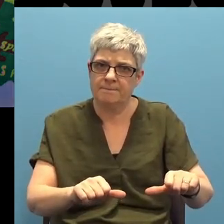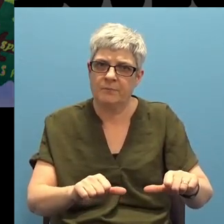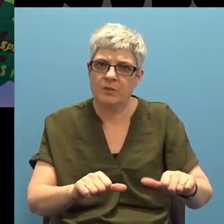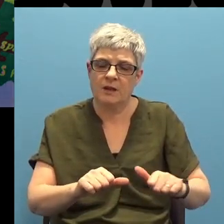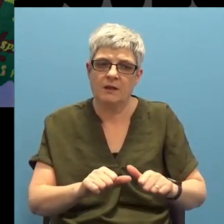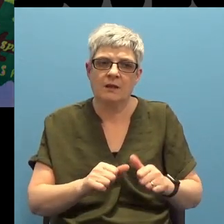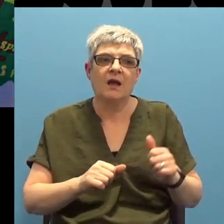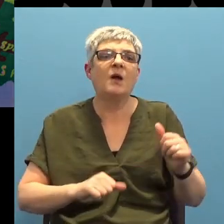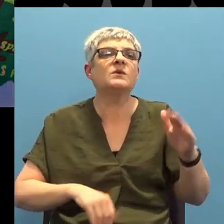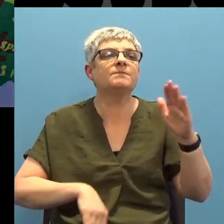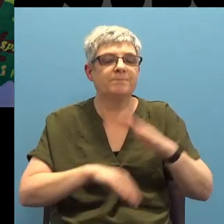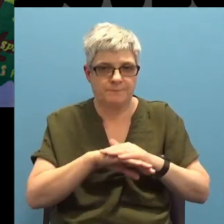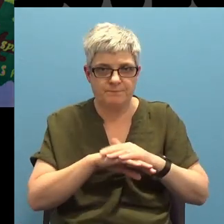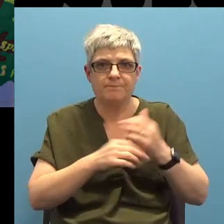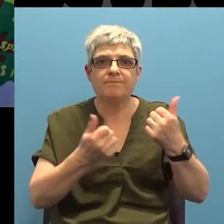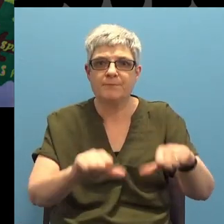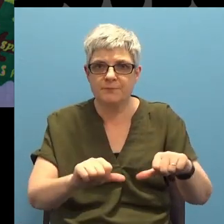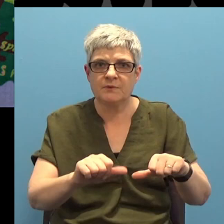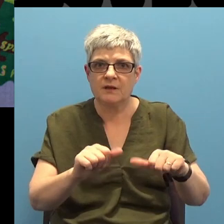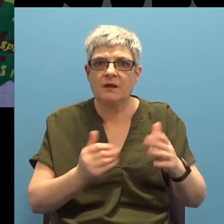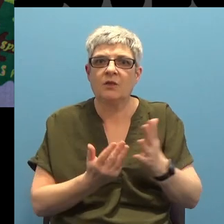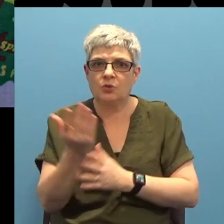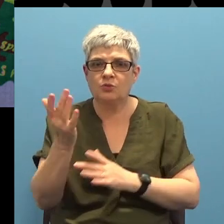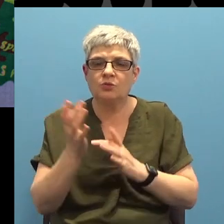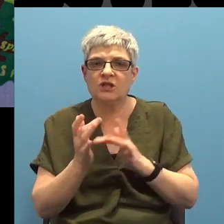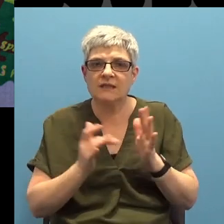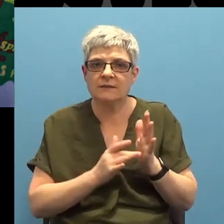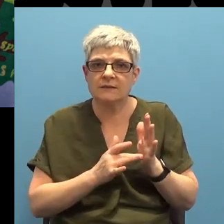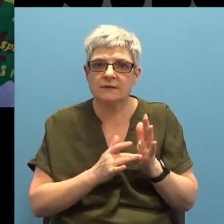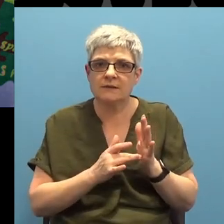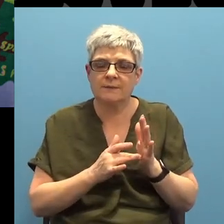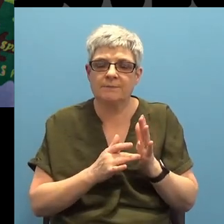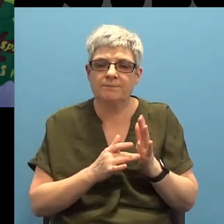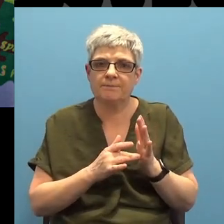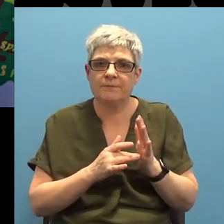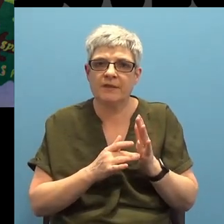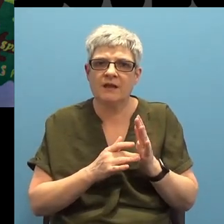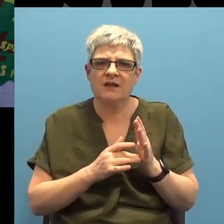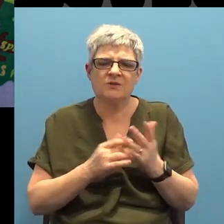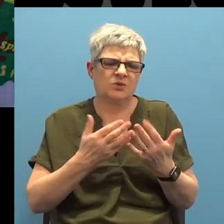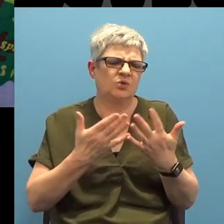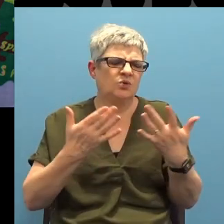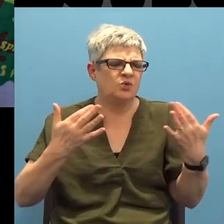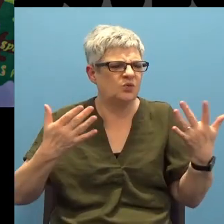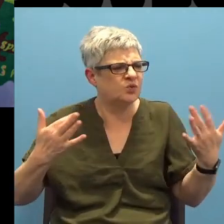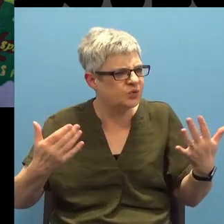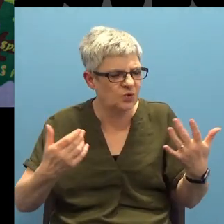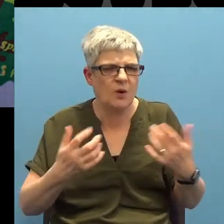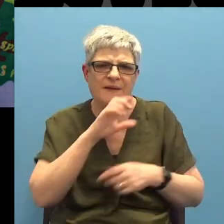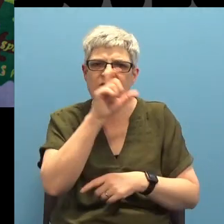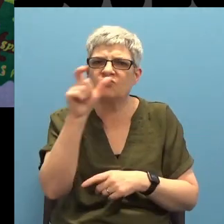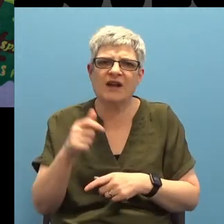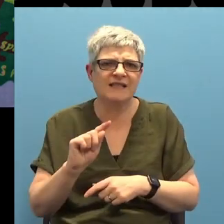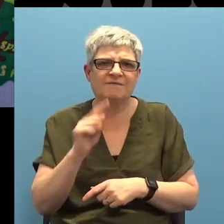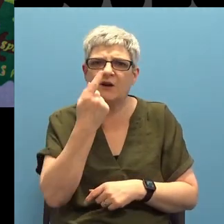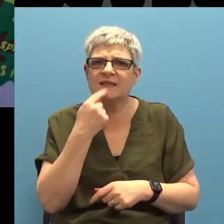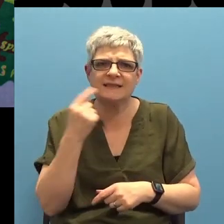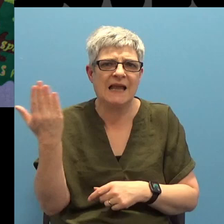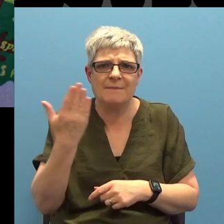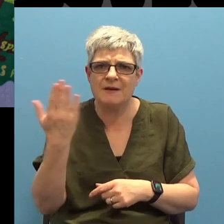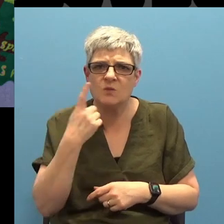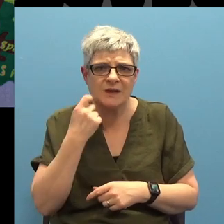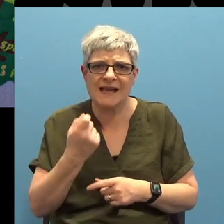It was fulfilled in him. And of course, there's so much more about Christ's first sermon that we could say.